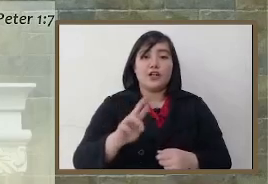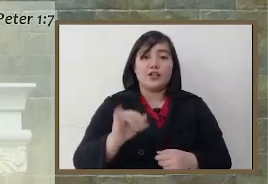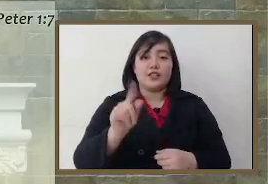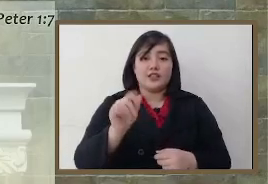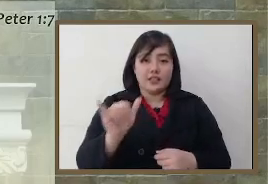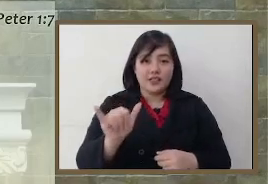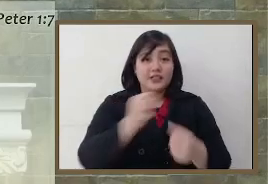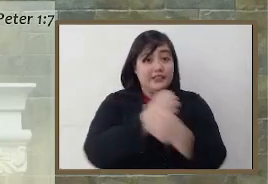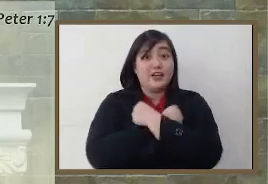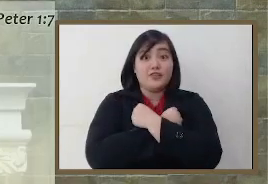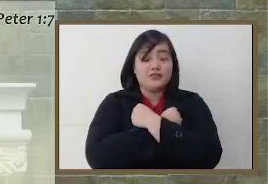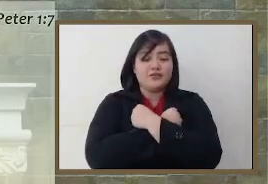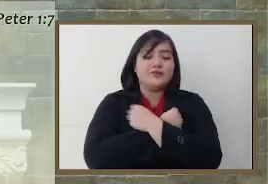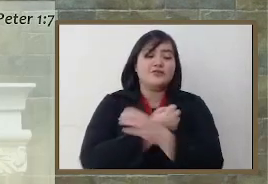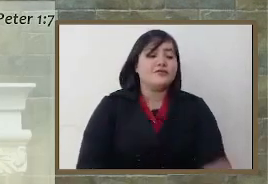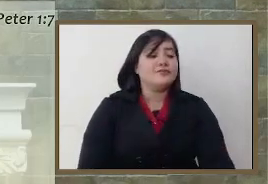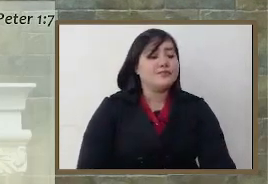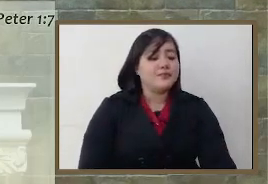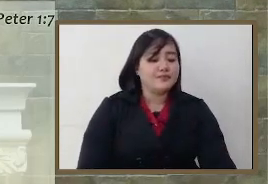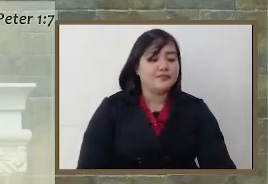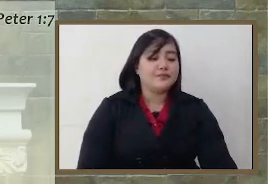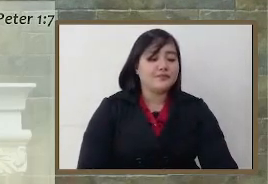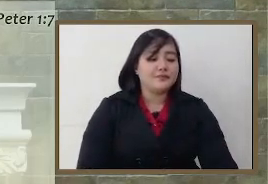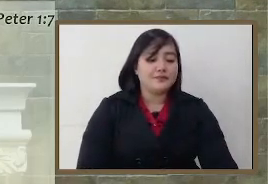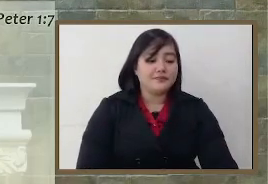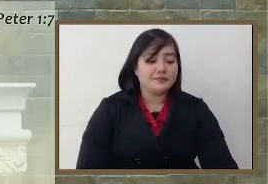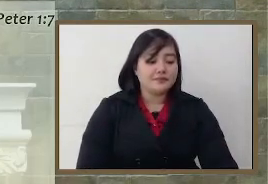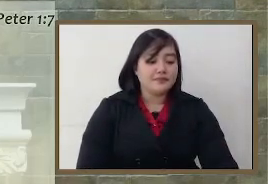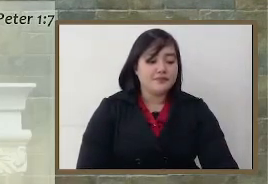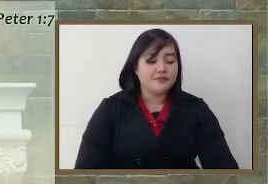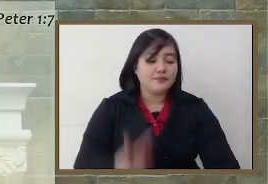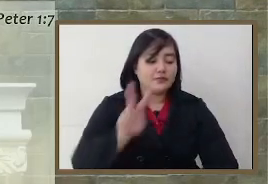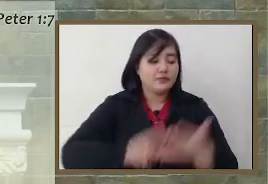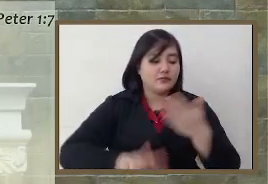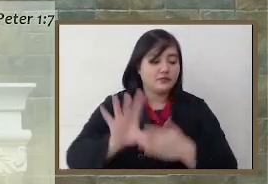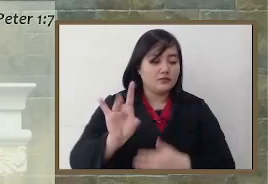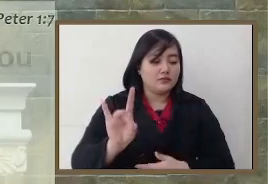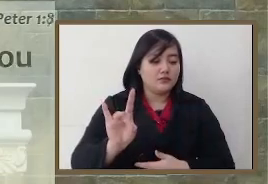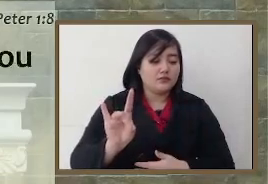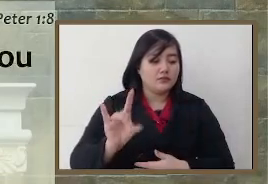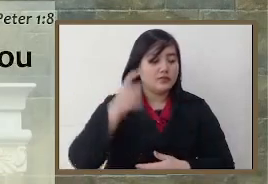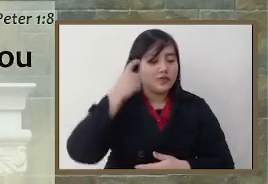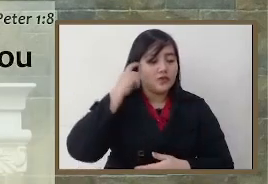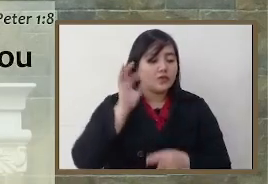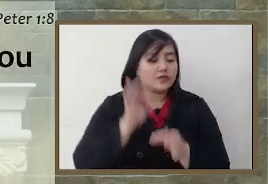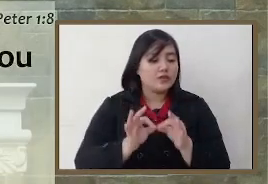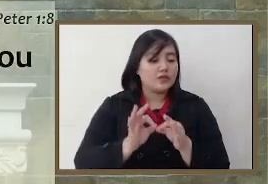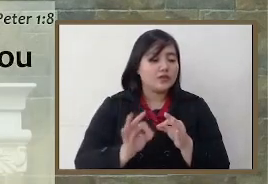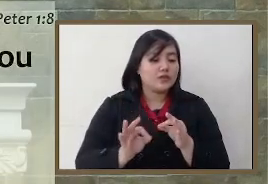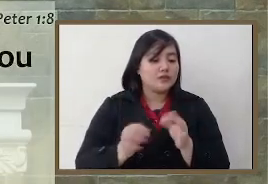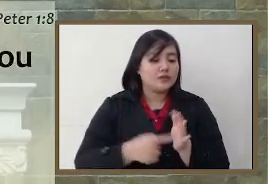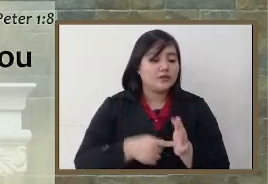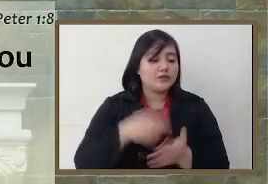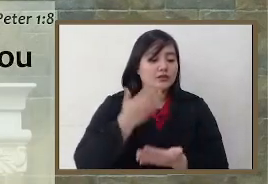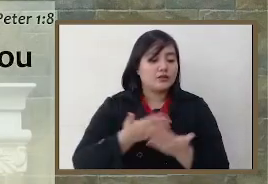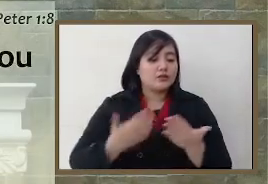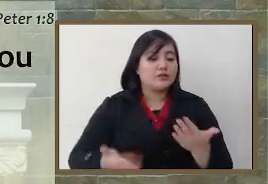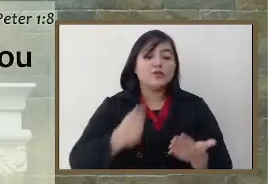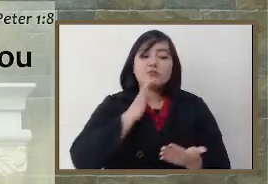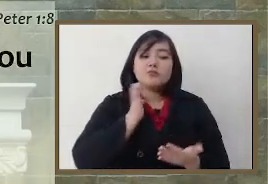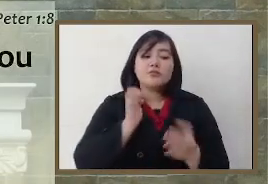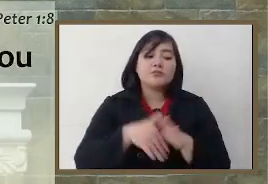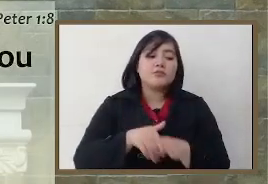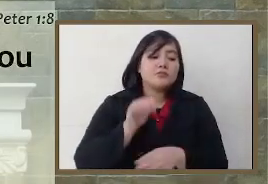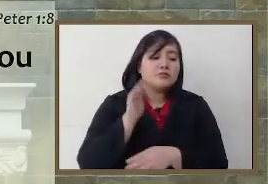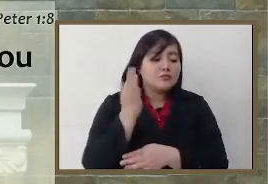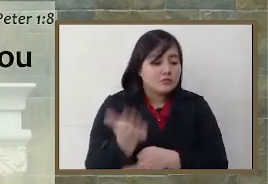charity. Okay? Verse number 8. For if these things be